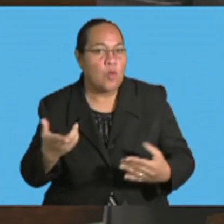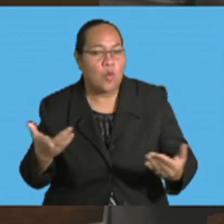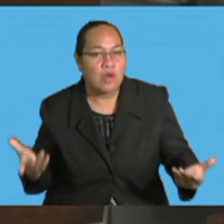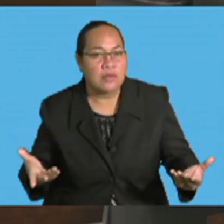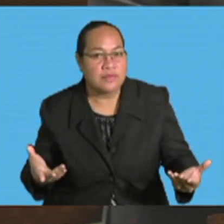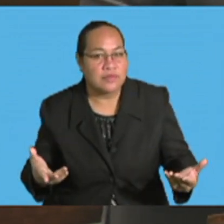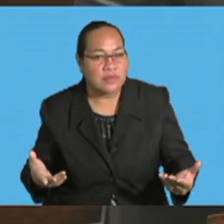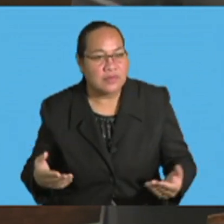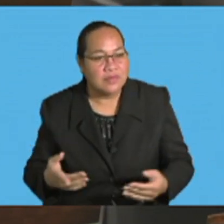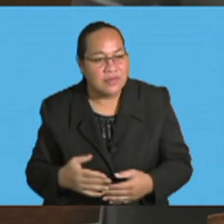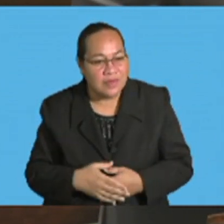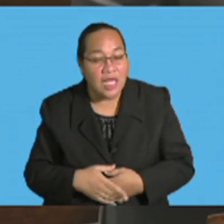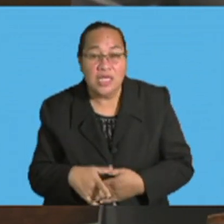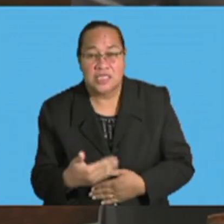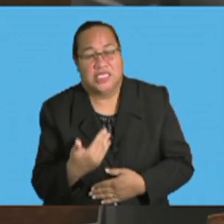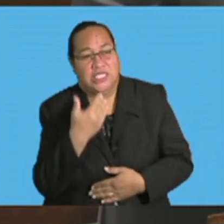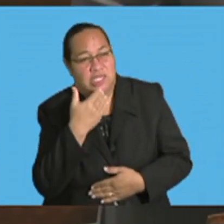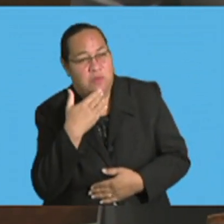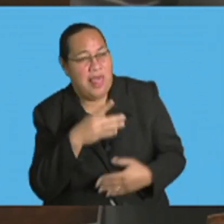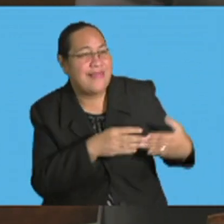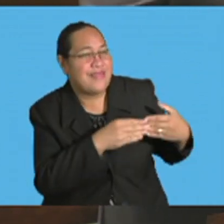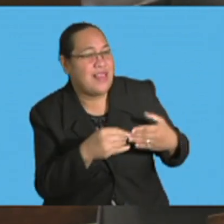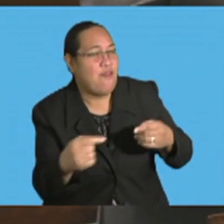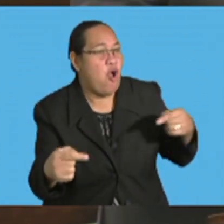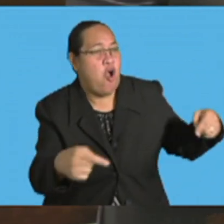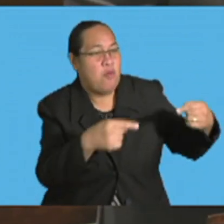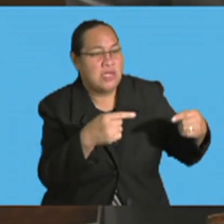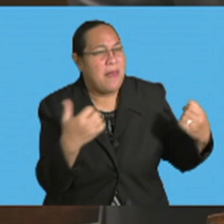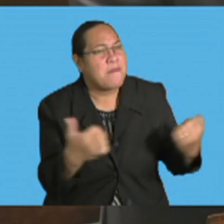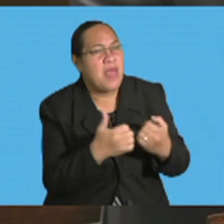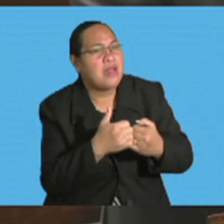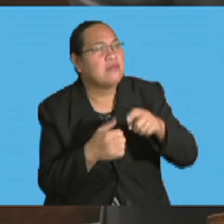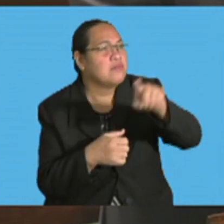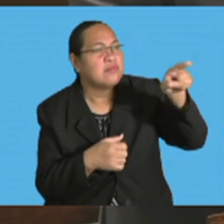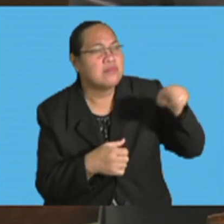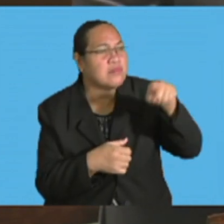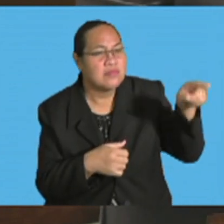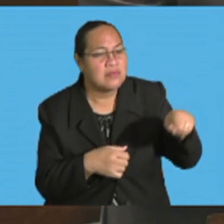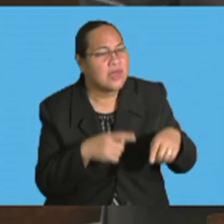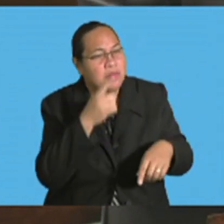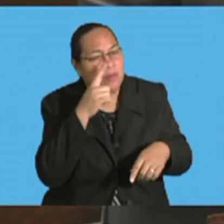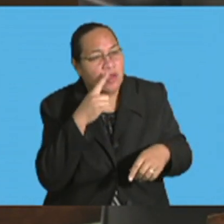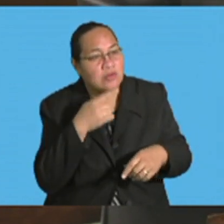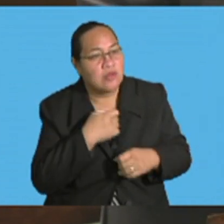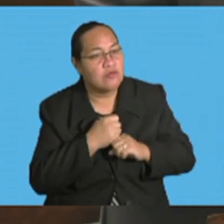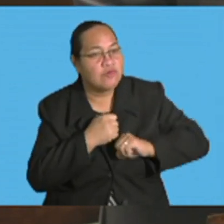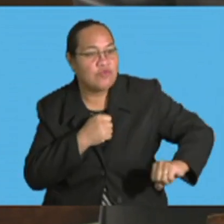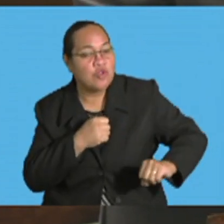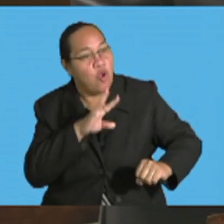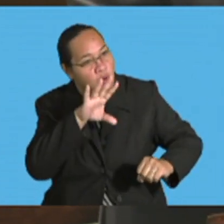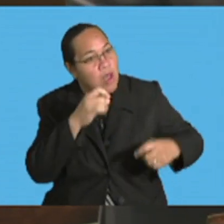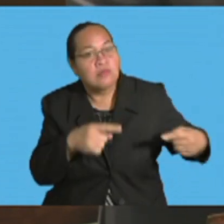And it's shameful that the leader of the opposition and so many on that side of the house have refused to stand up